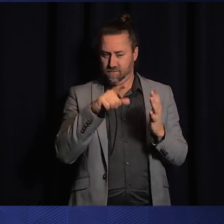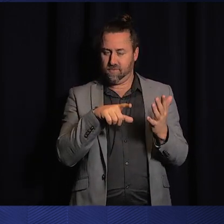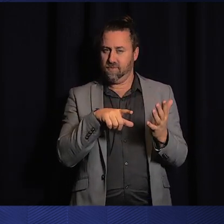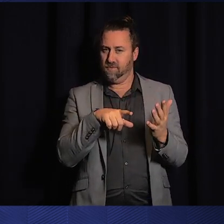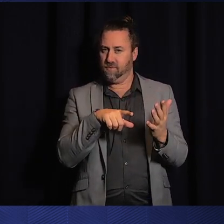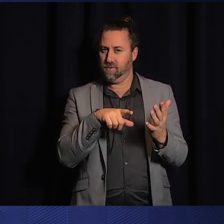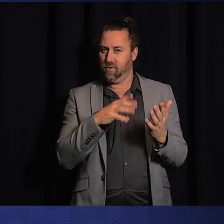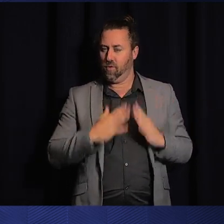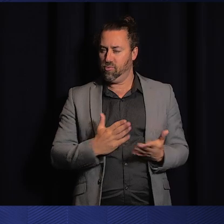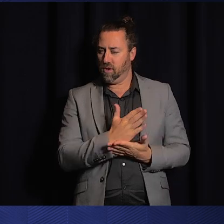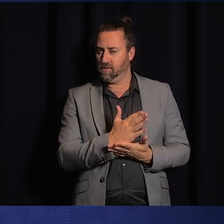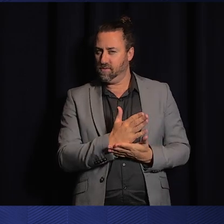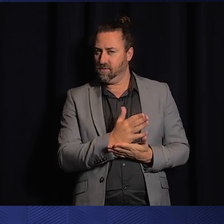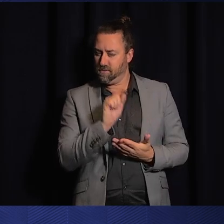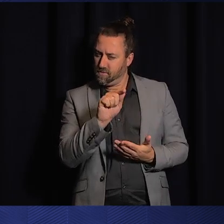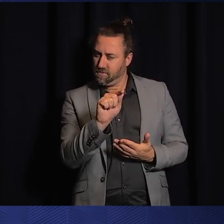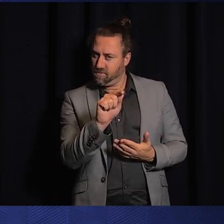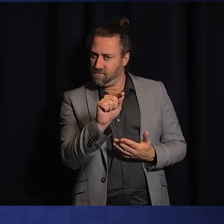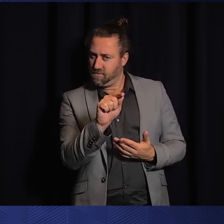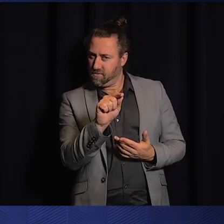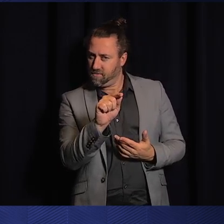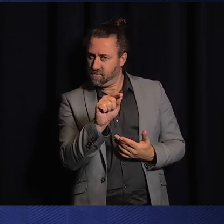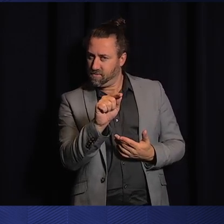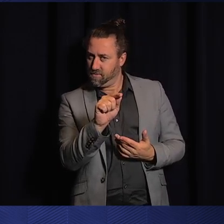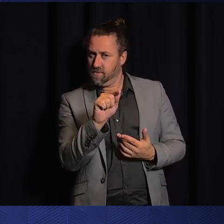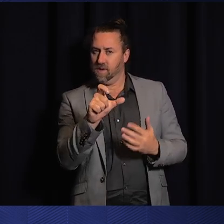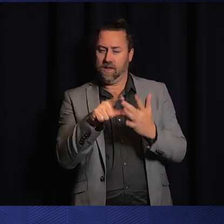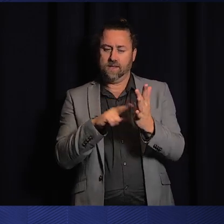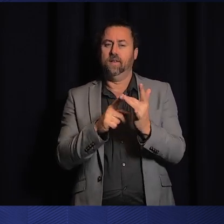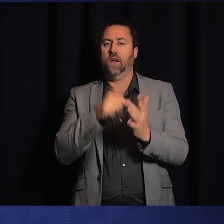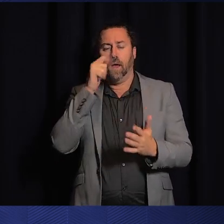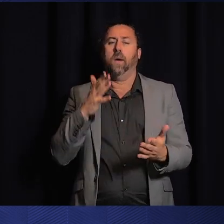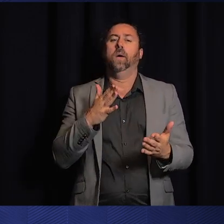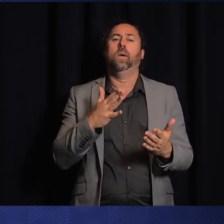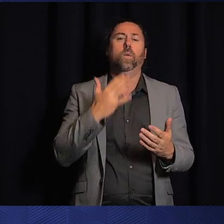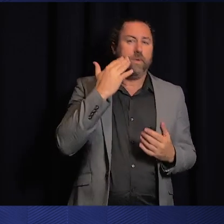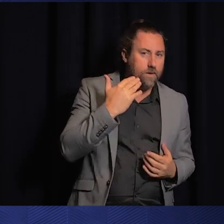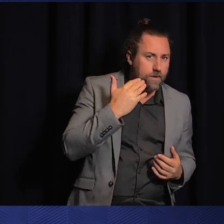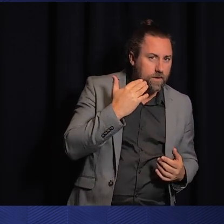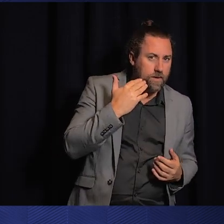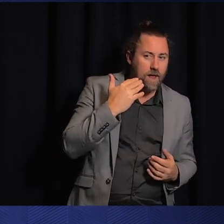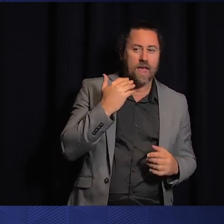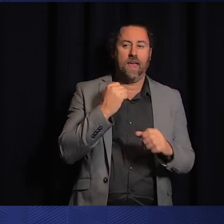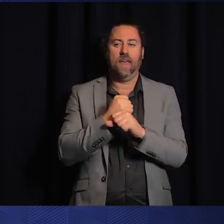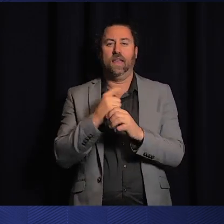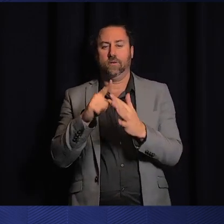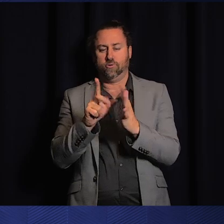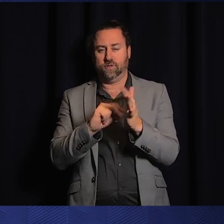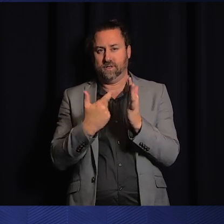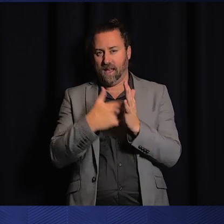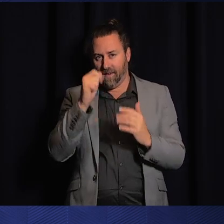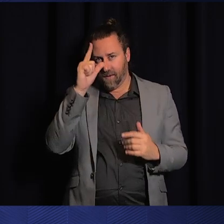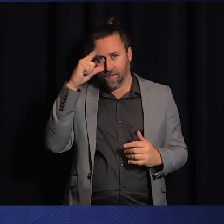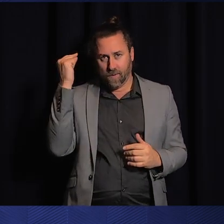which is the one and only charter of rights for women and gender? So I just wanted to add